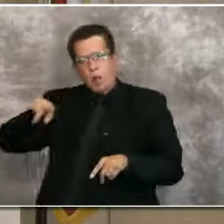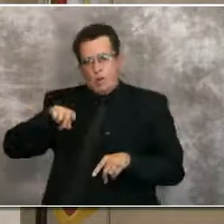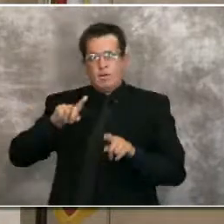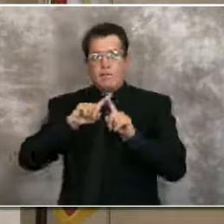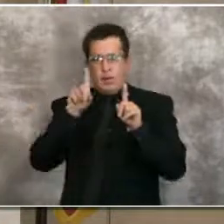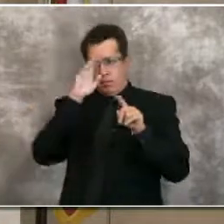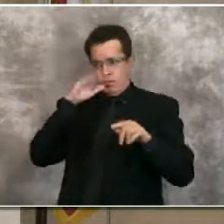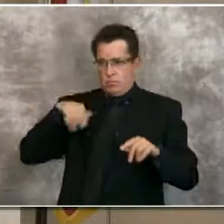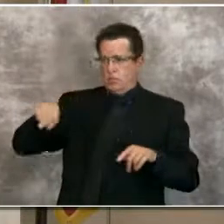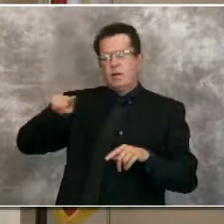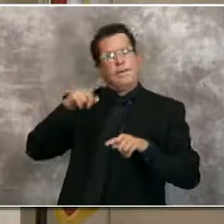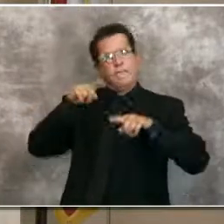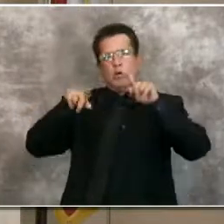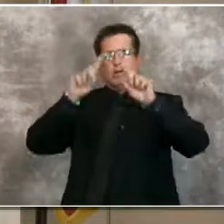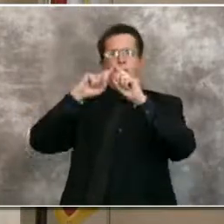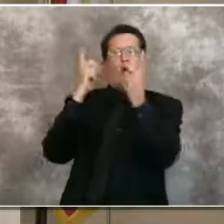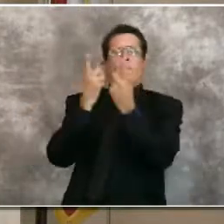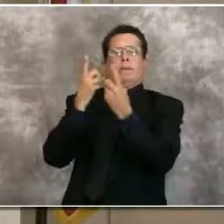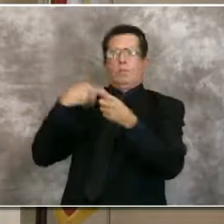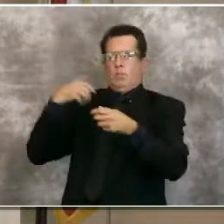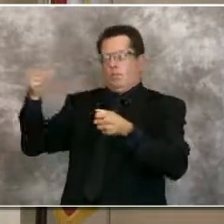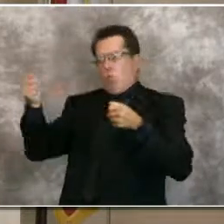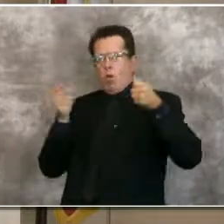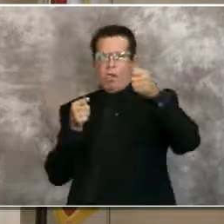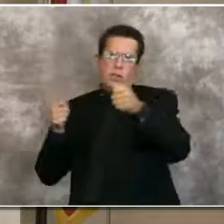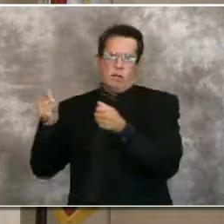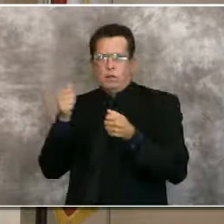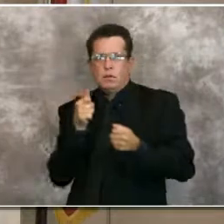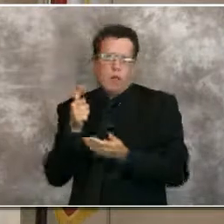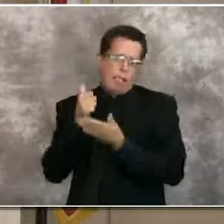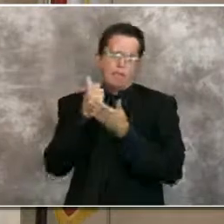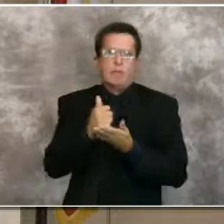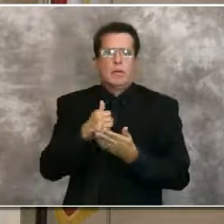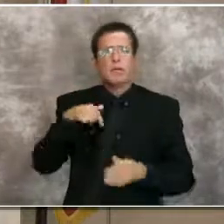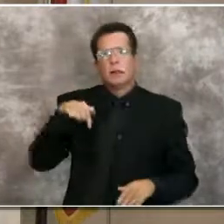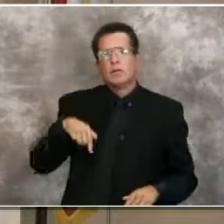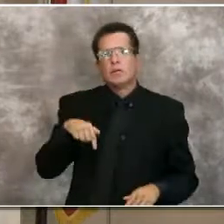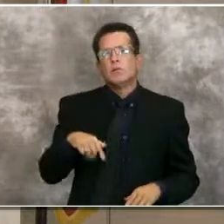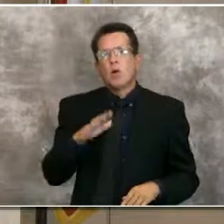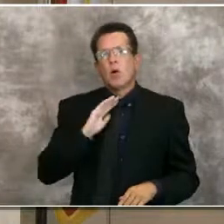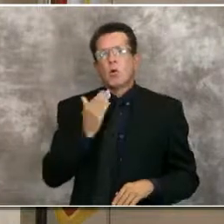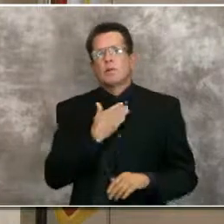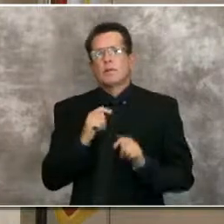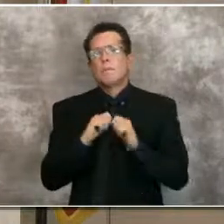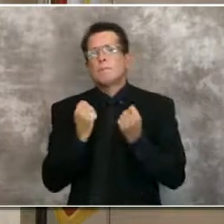comprised of staff from various departments. That's it, Dr. Wooten. Thank you very much.